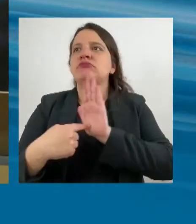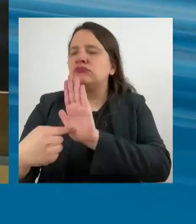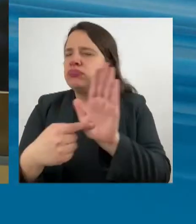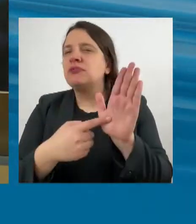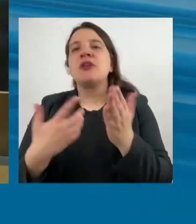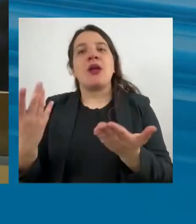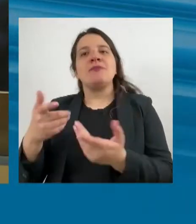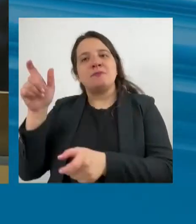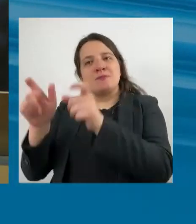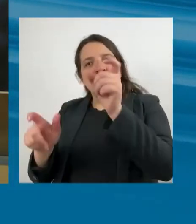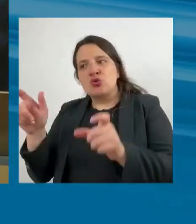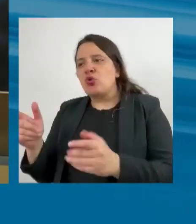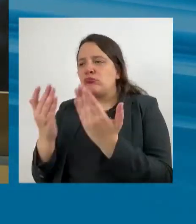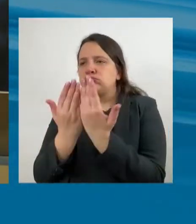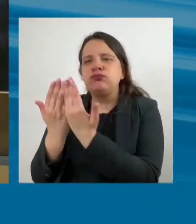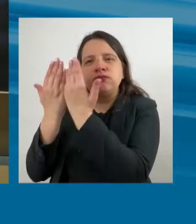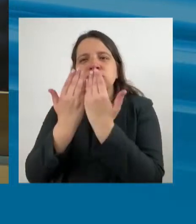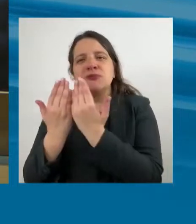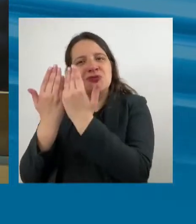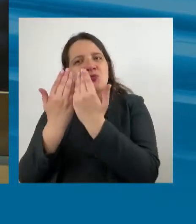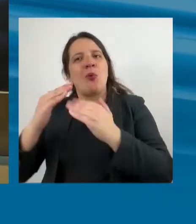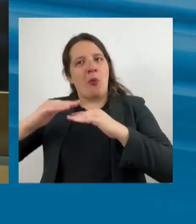resulted in the